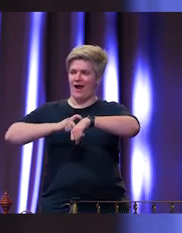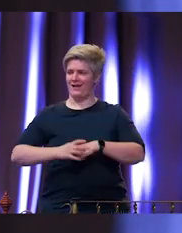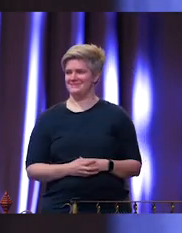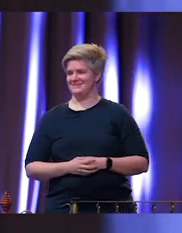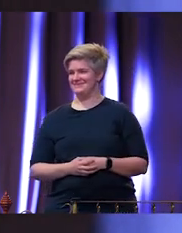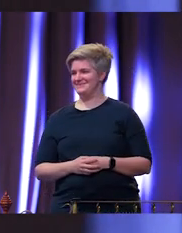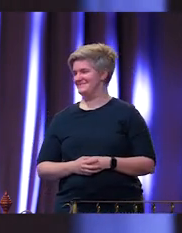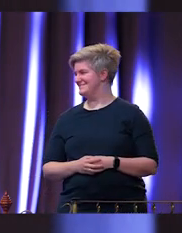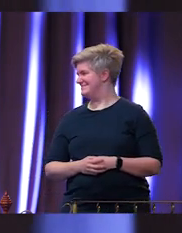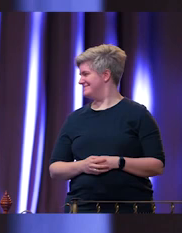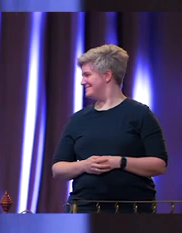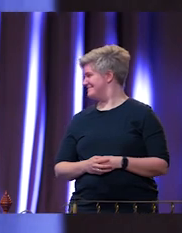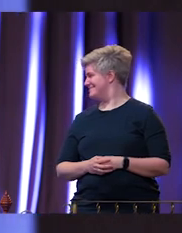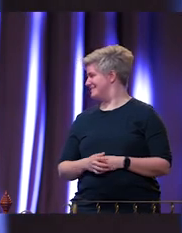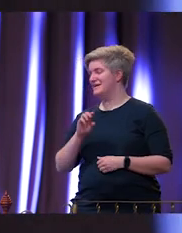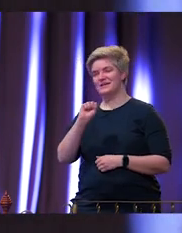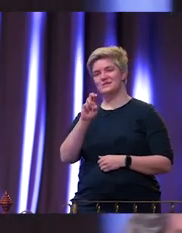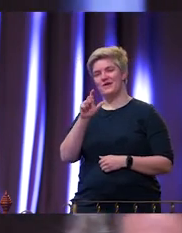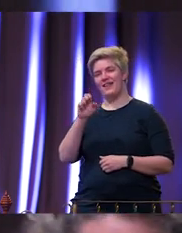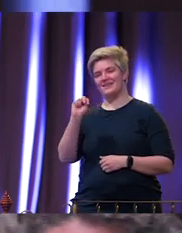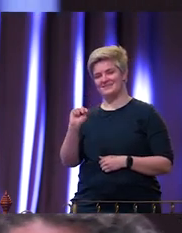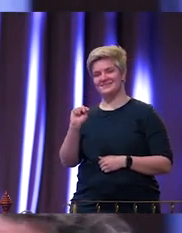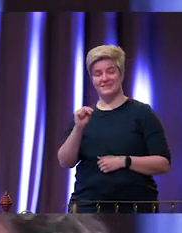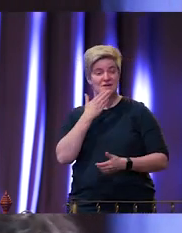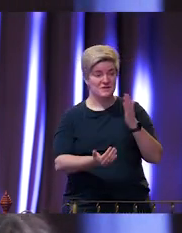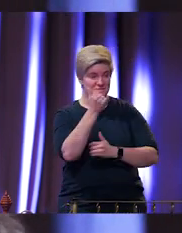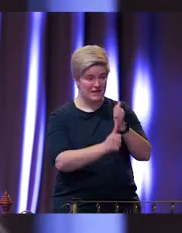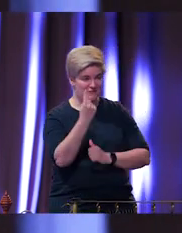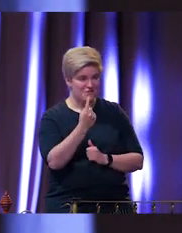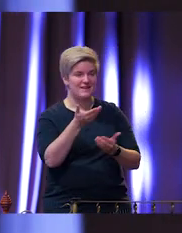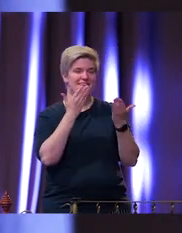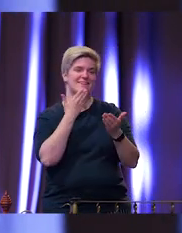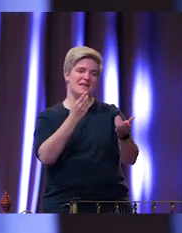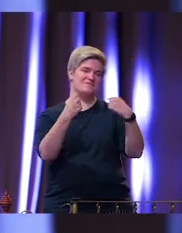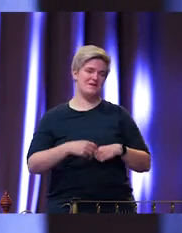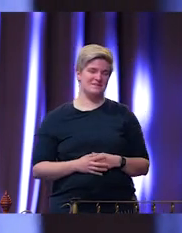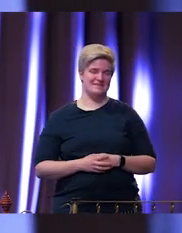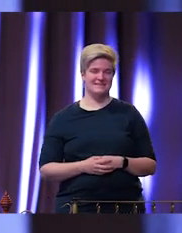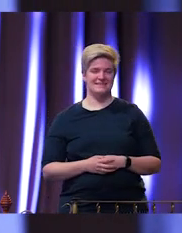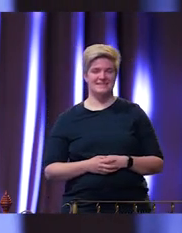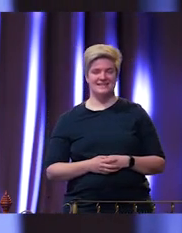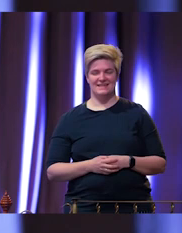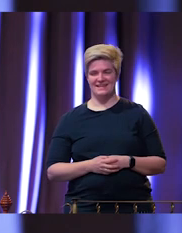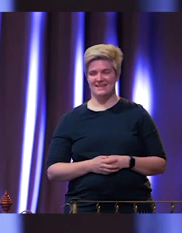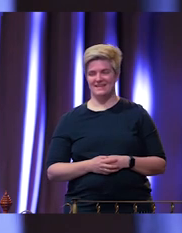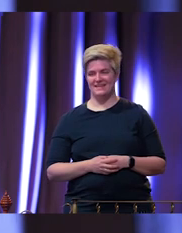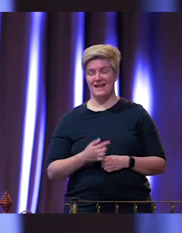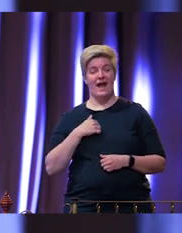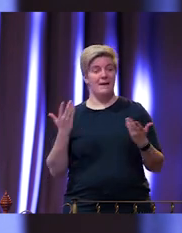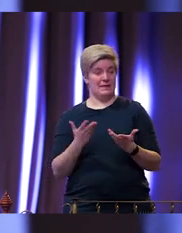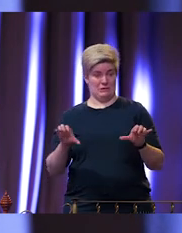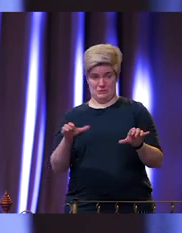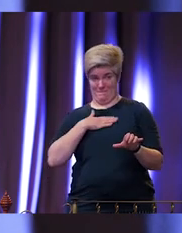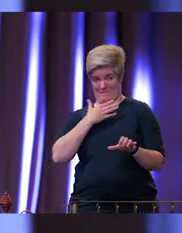Nice. Suellen. Okay, good morning, everyone. Thank you for being here. So I'm here to do my best to pinch hit